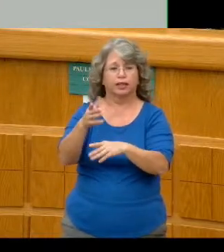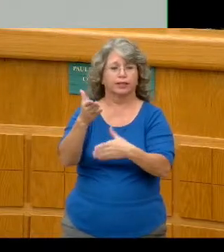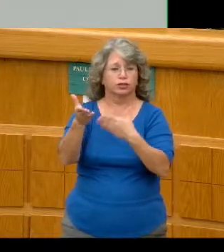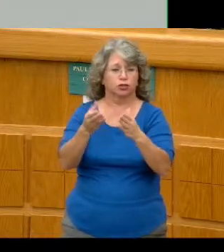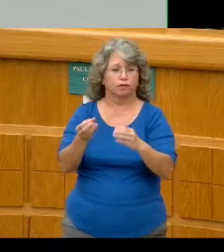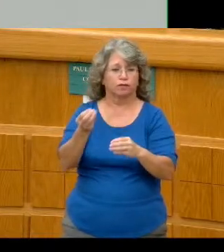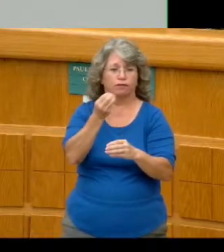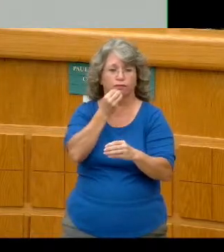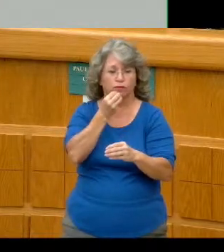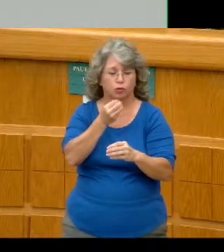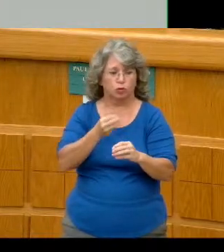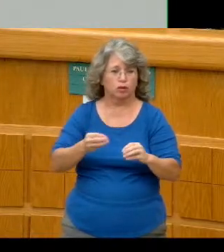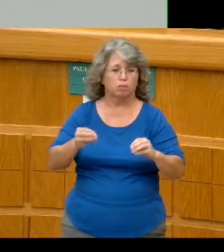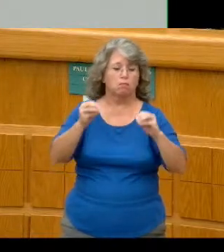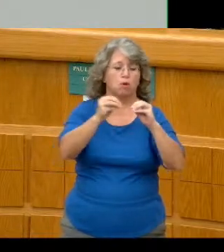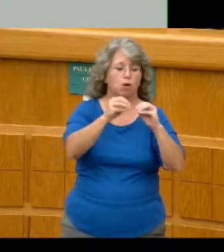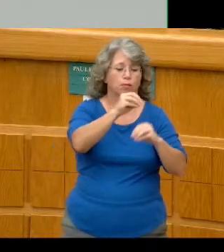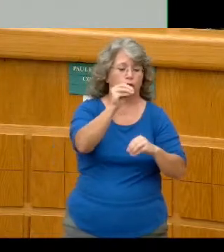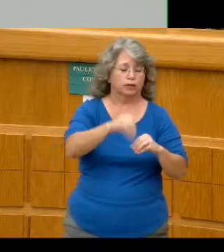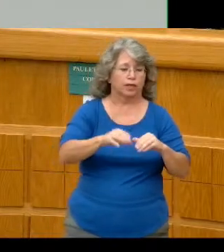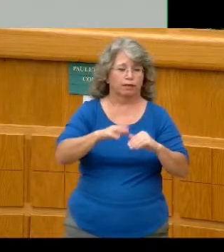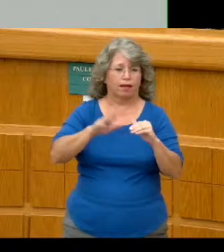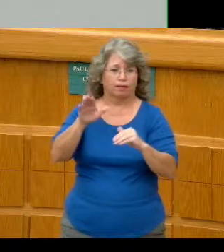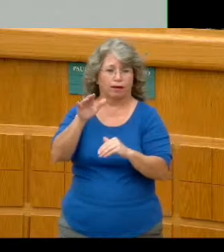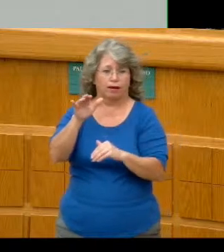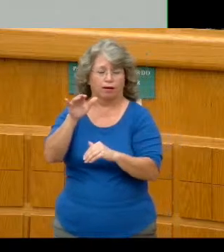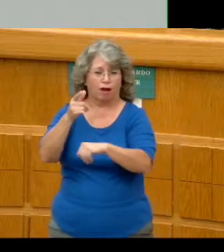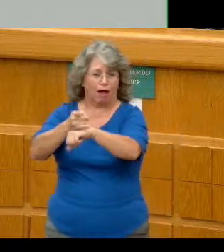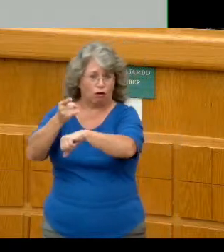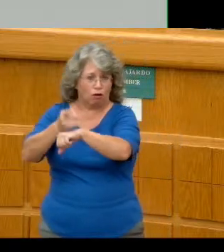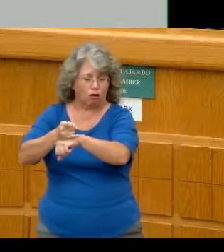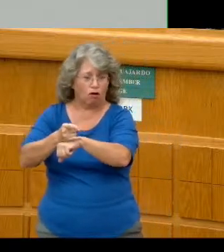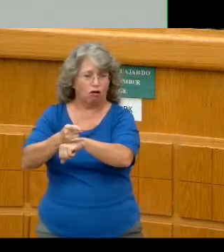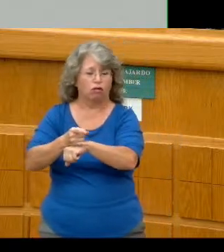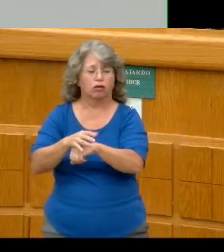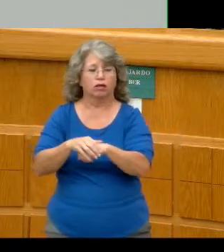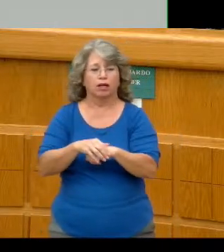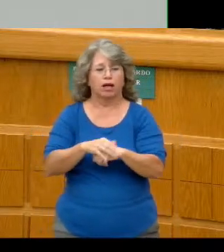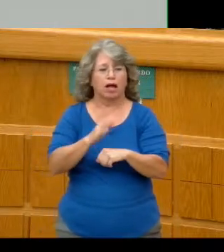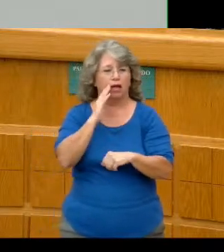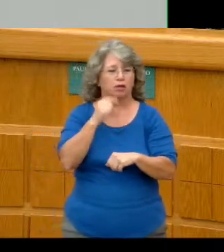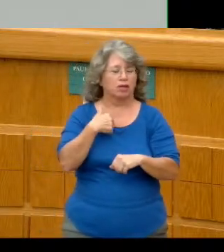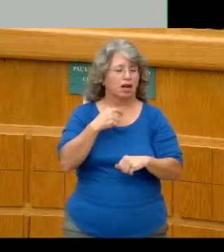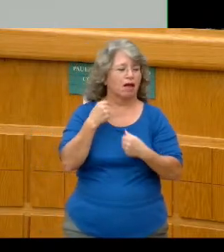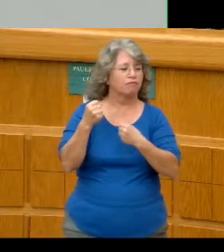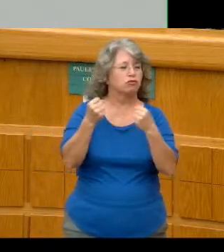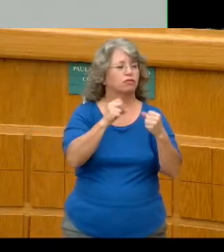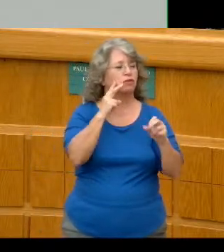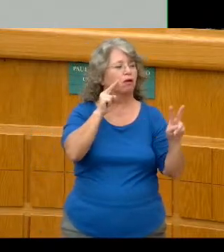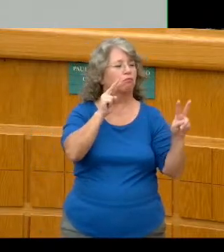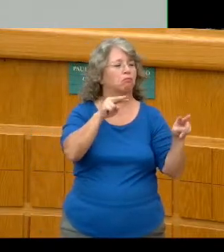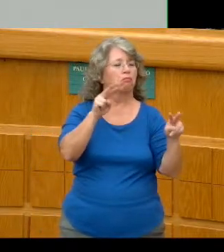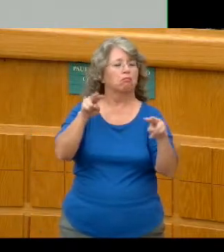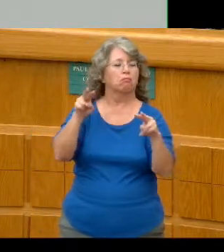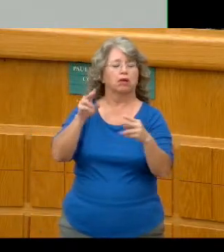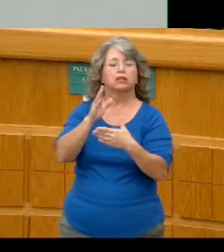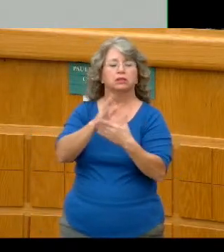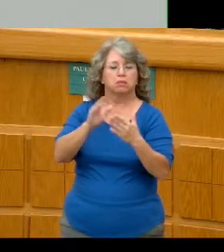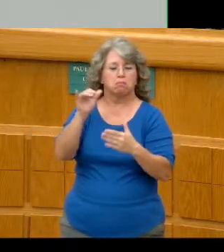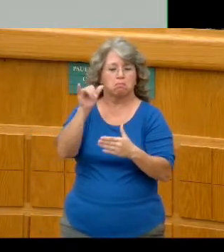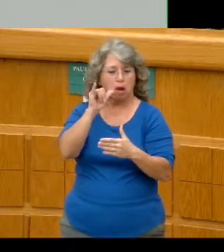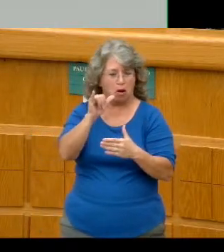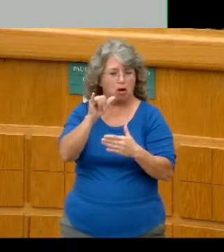is greater than their alcohol service. I know I've gone around and seen some of the bars that I like to frequent during normal times, and they seem to be